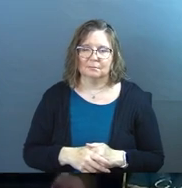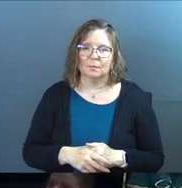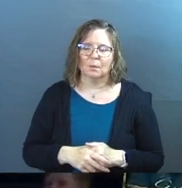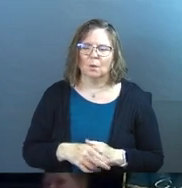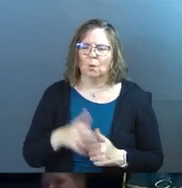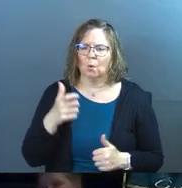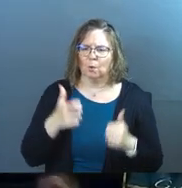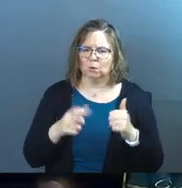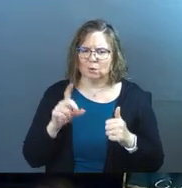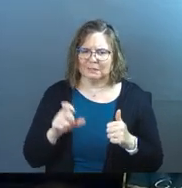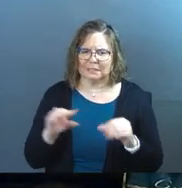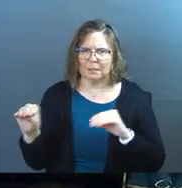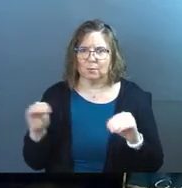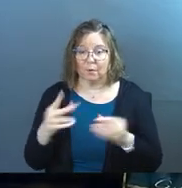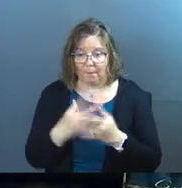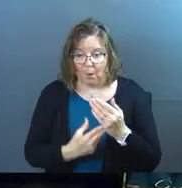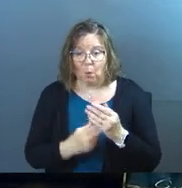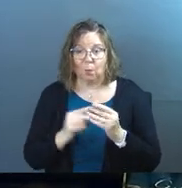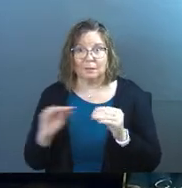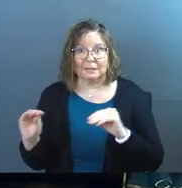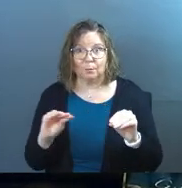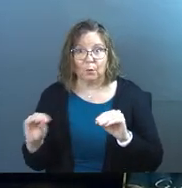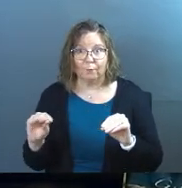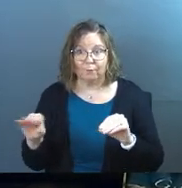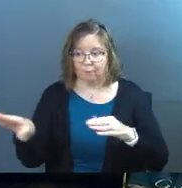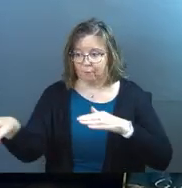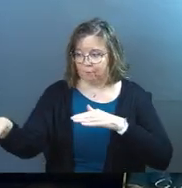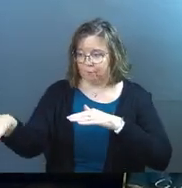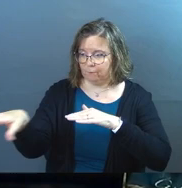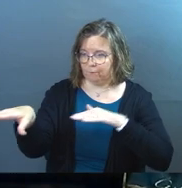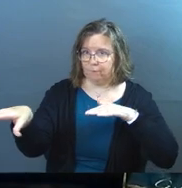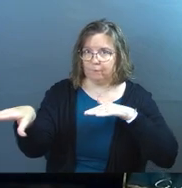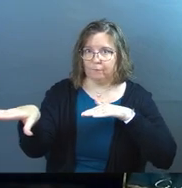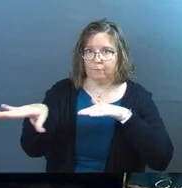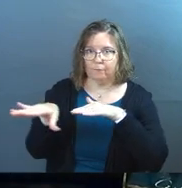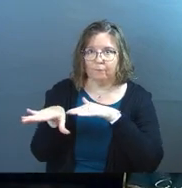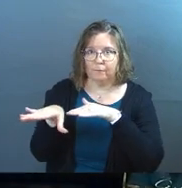And you're like, well, which one needs to move? They both do.